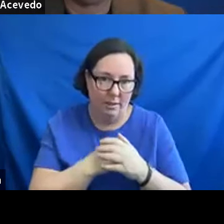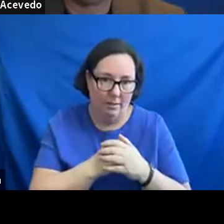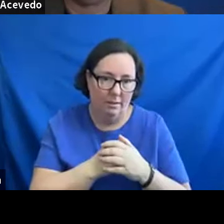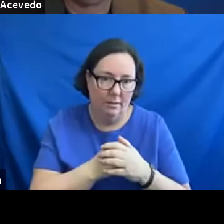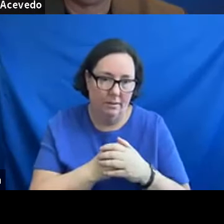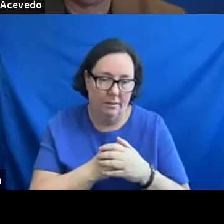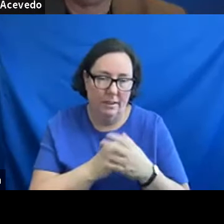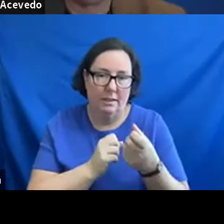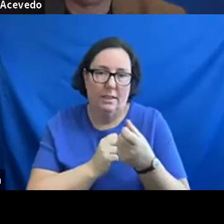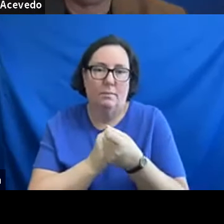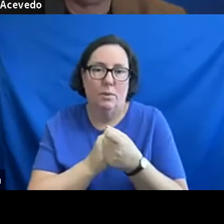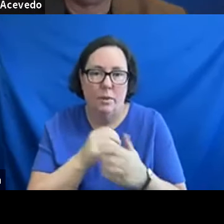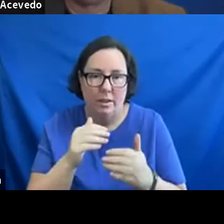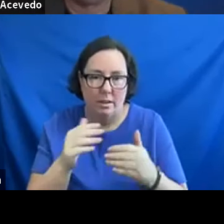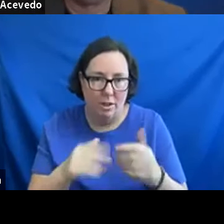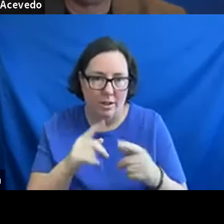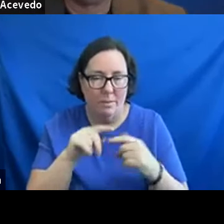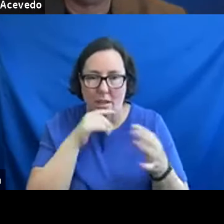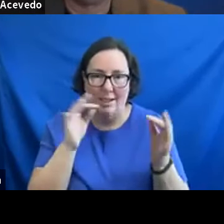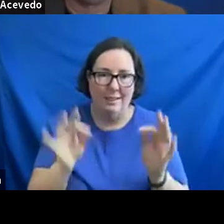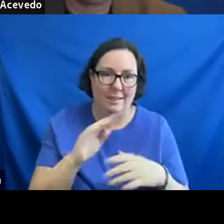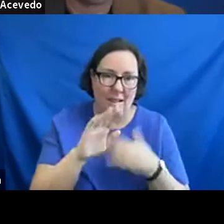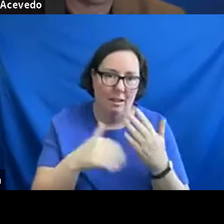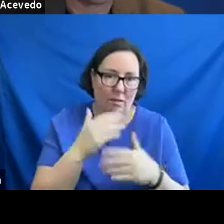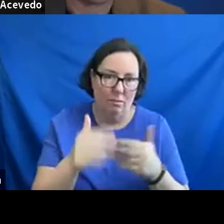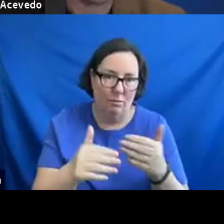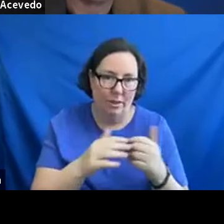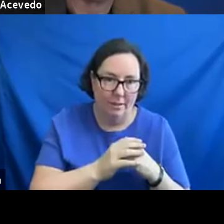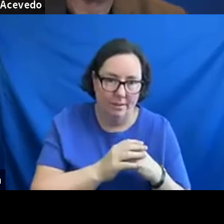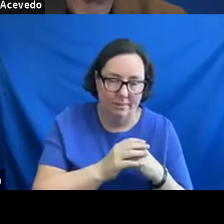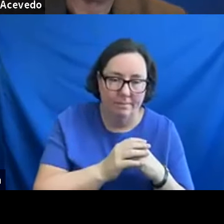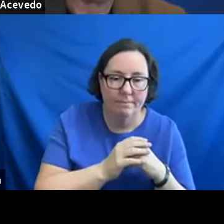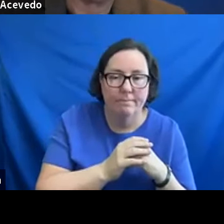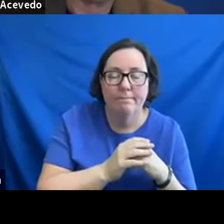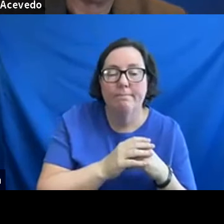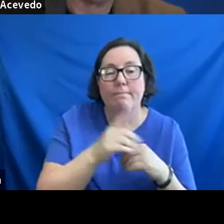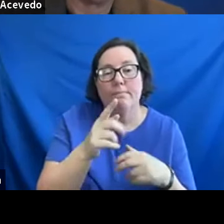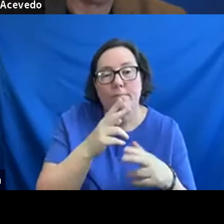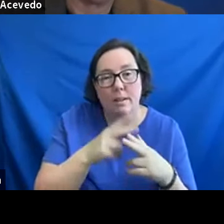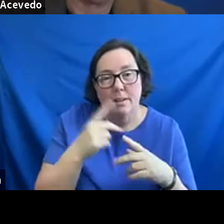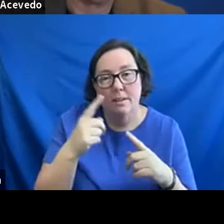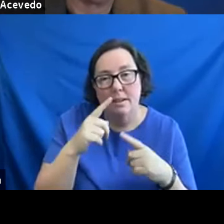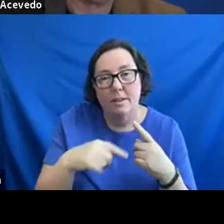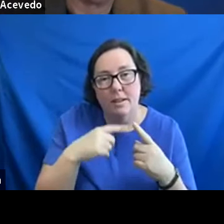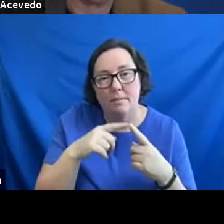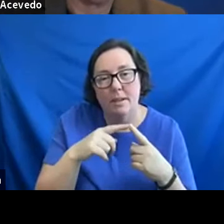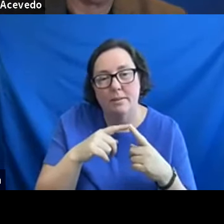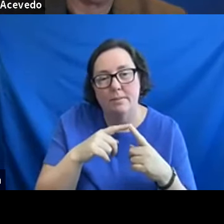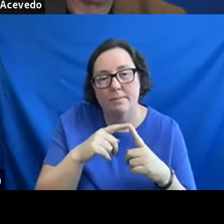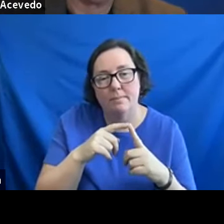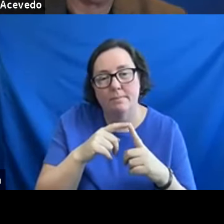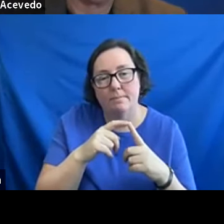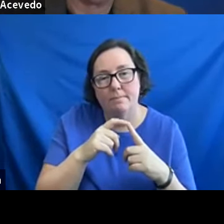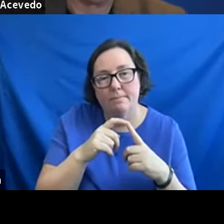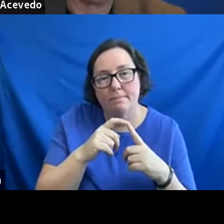process. And so you mentioned something about,